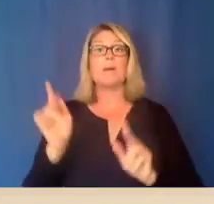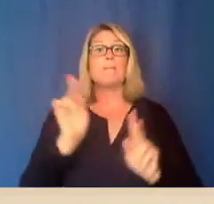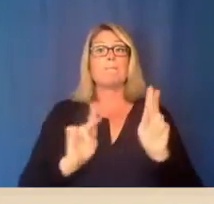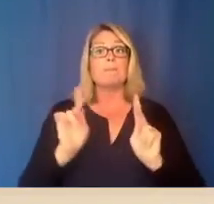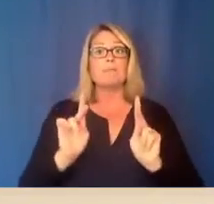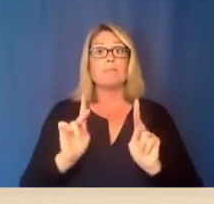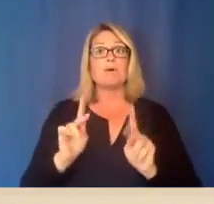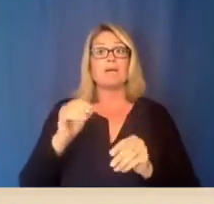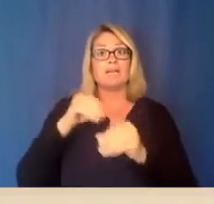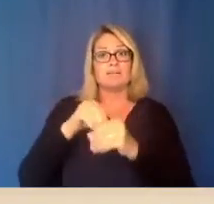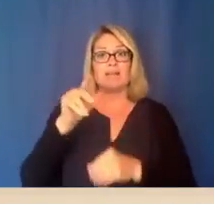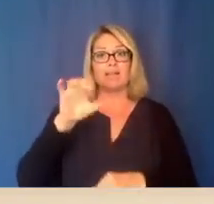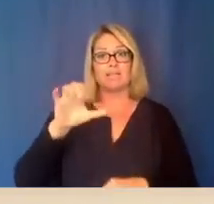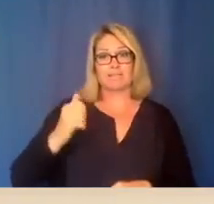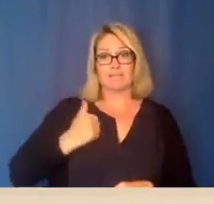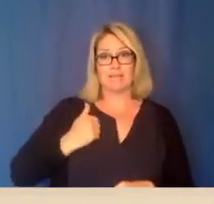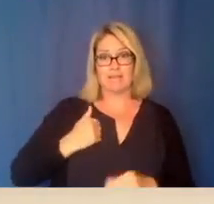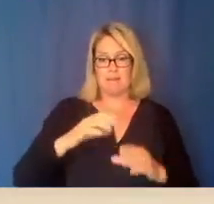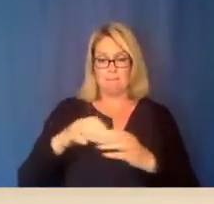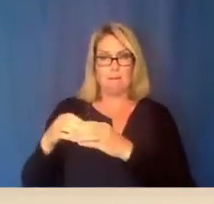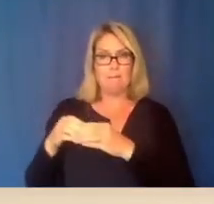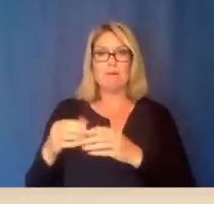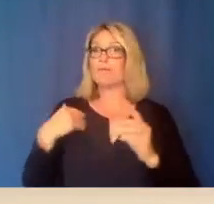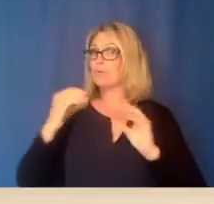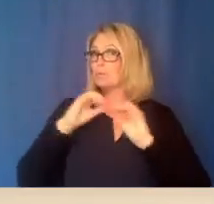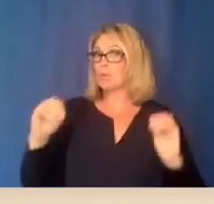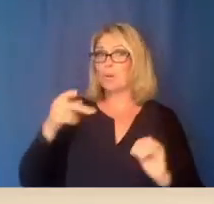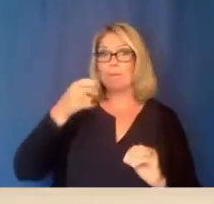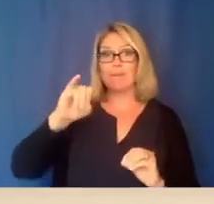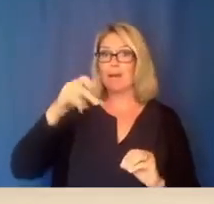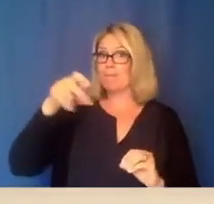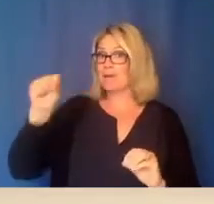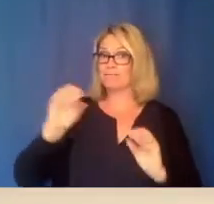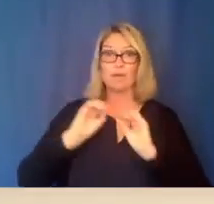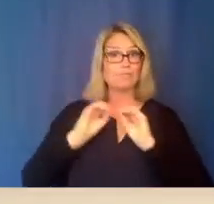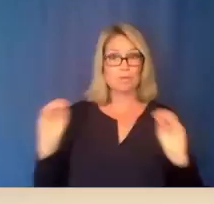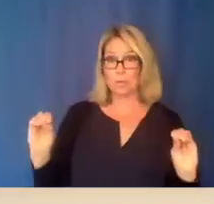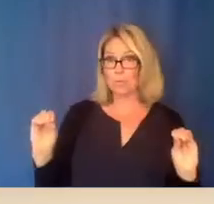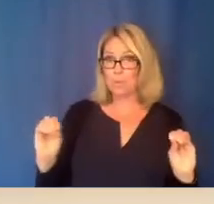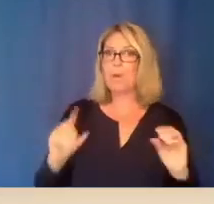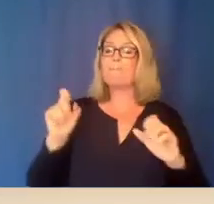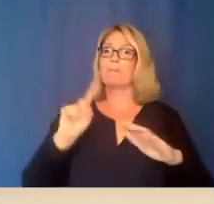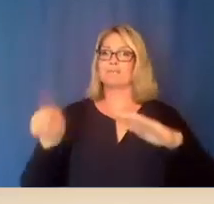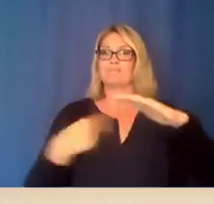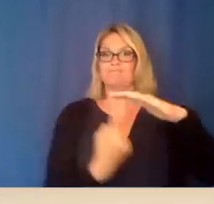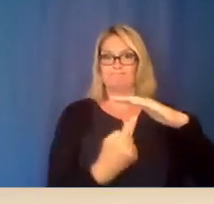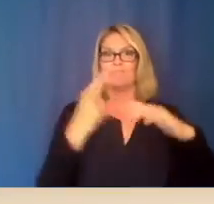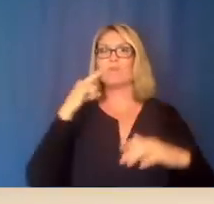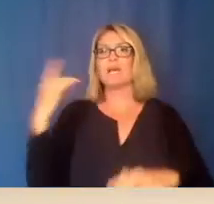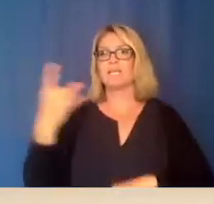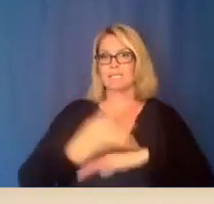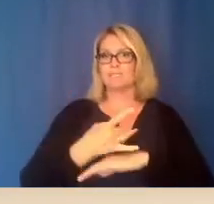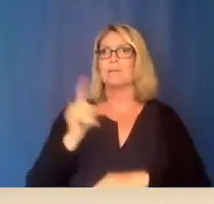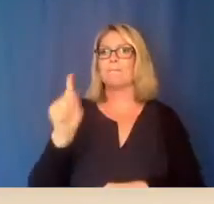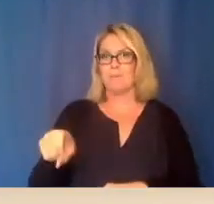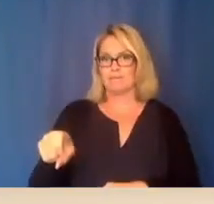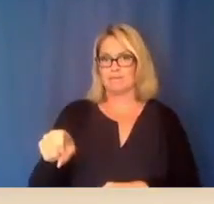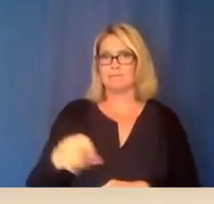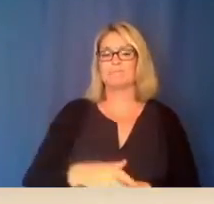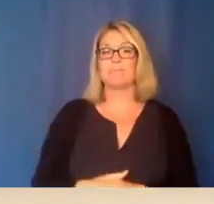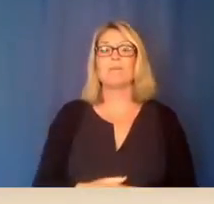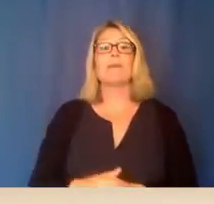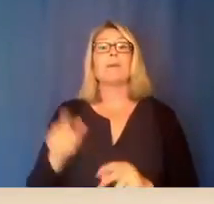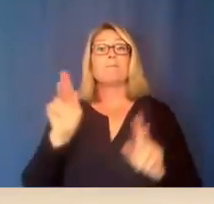within Atlantic Canada who do not have a PEI pass and are required to self-isolate for 8 days, individuals